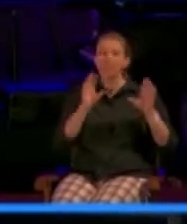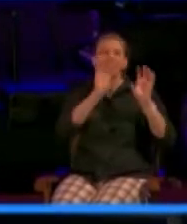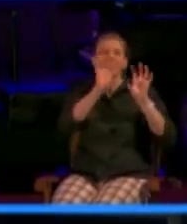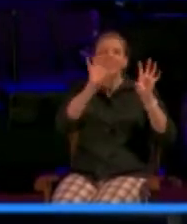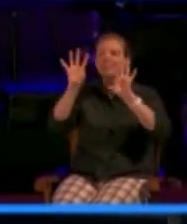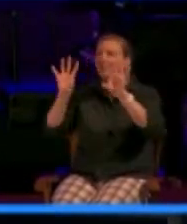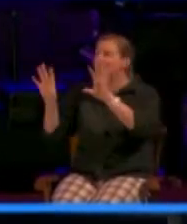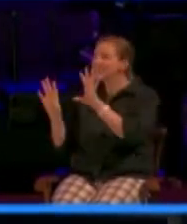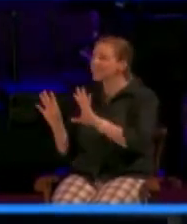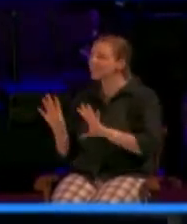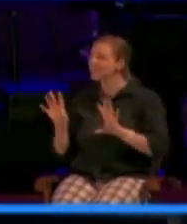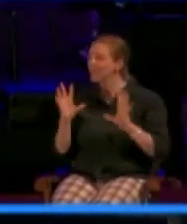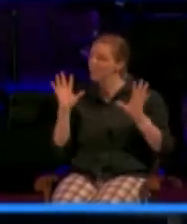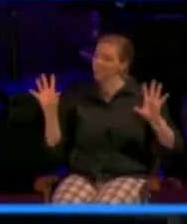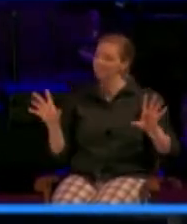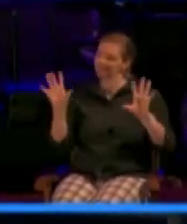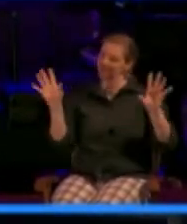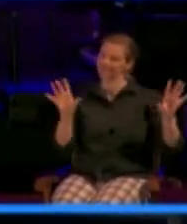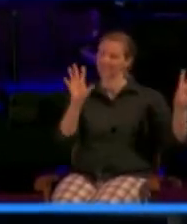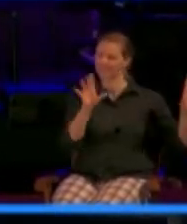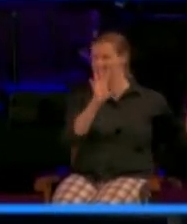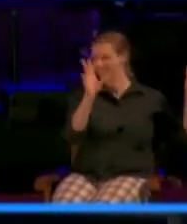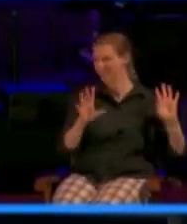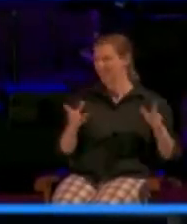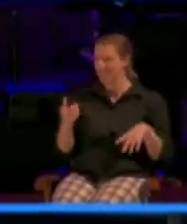You say, I made this. They go, I know.